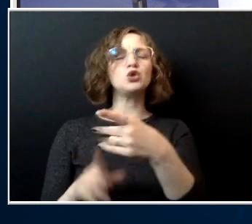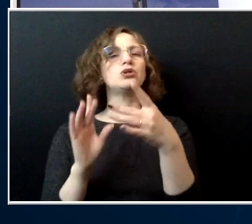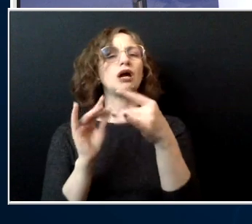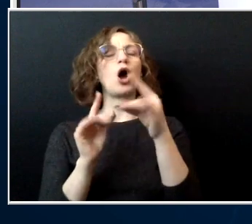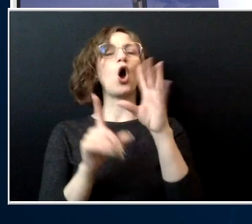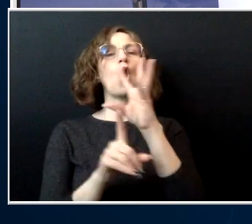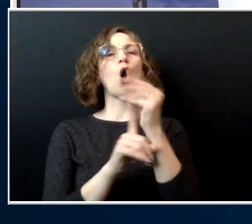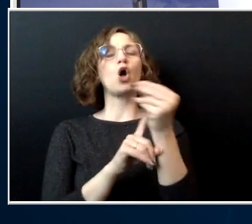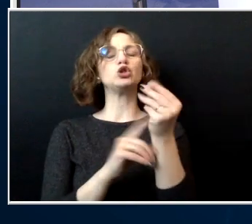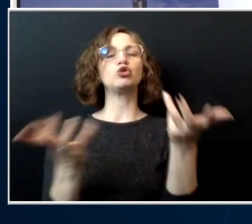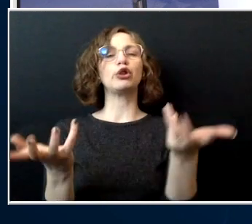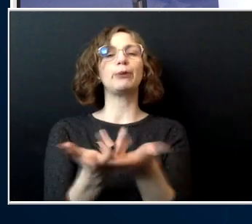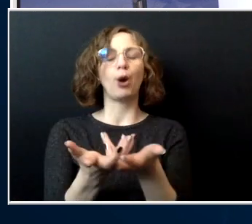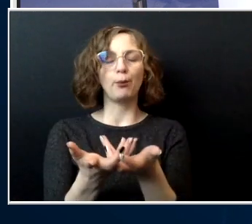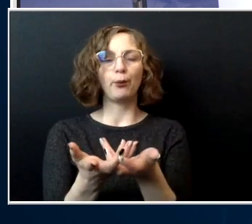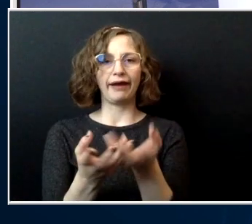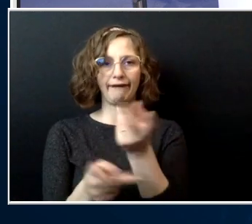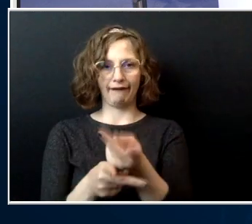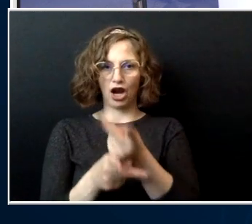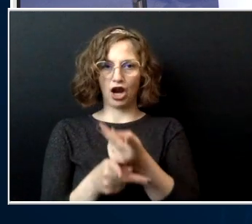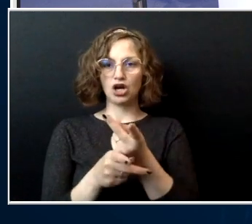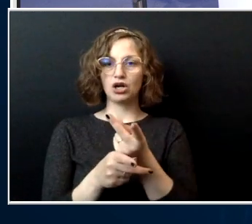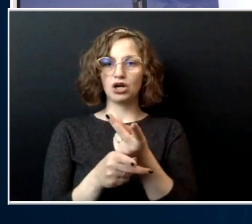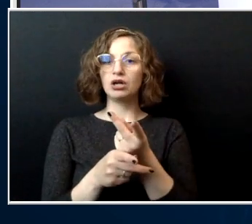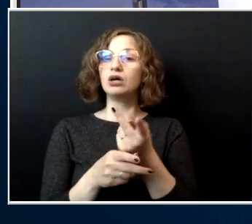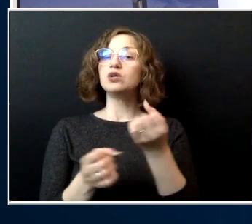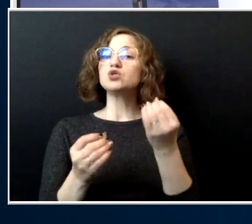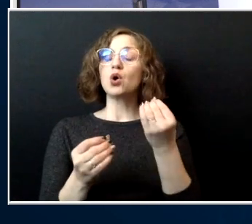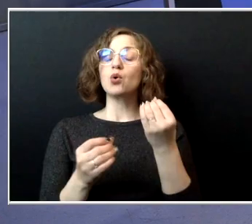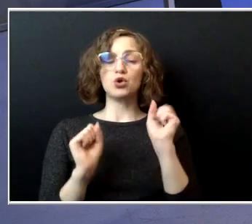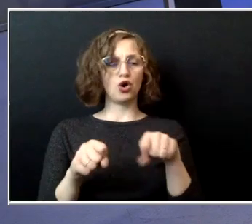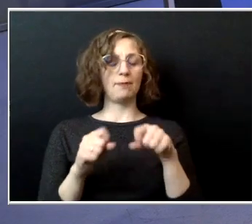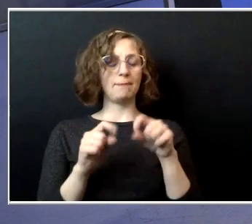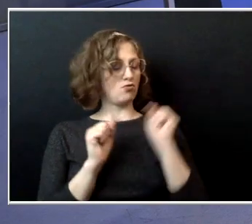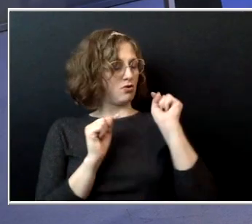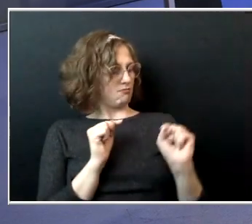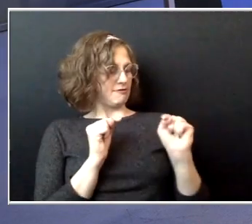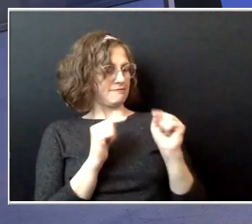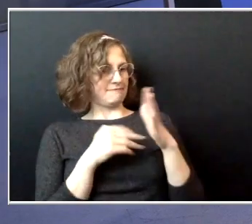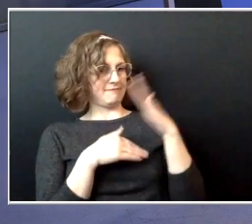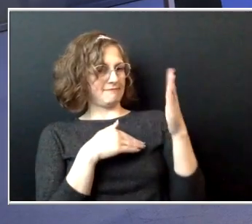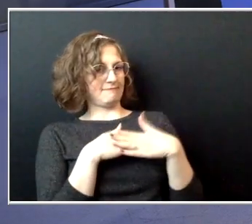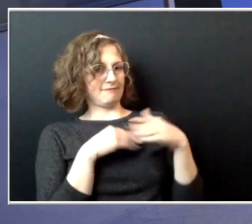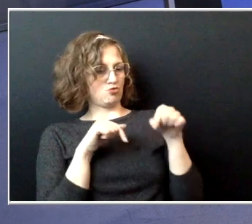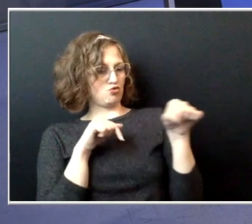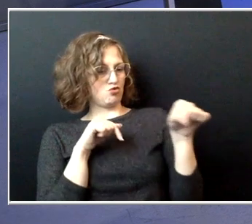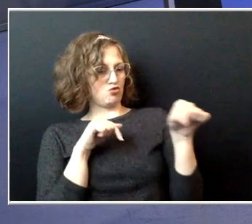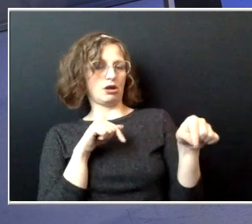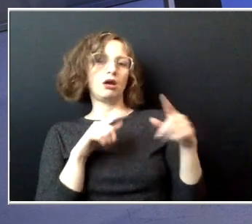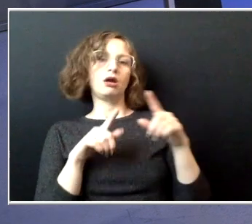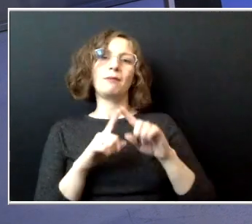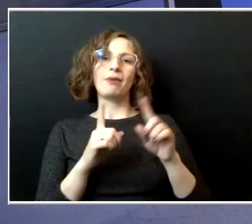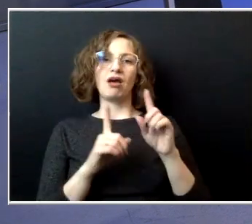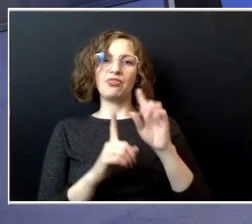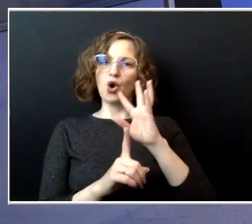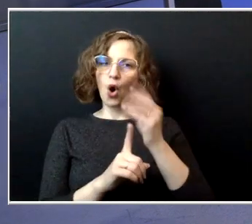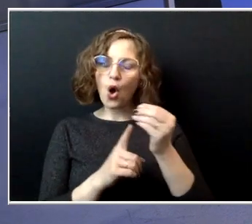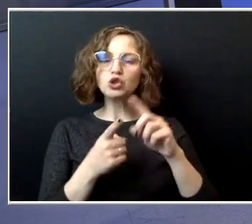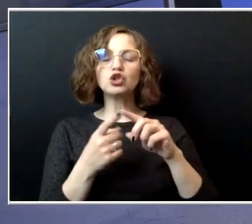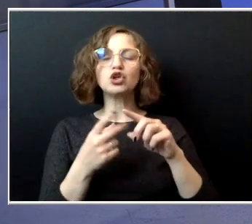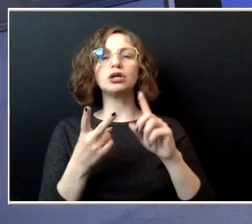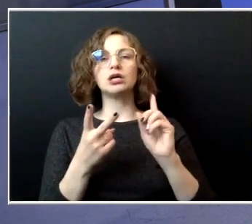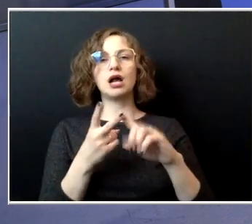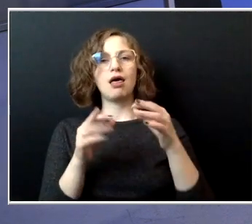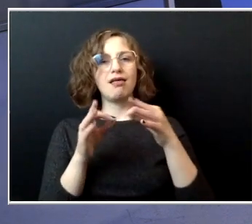right next door, but culturally, language-wise, and maybe concerns about being seen or